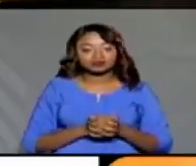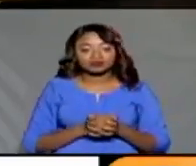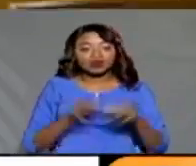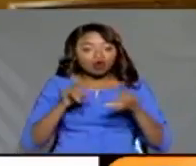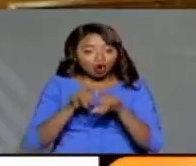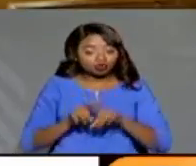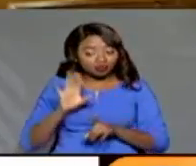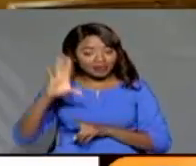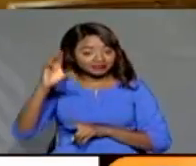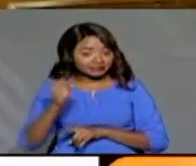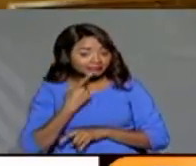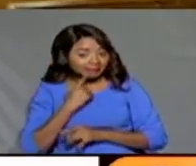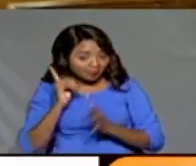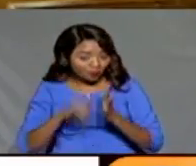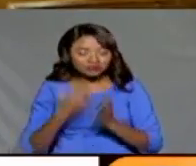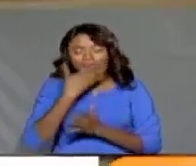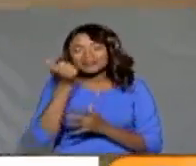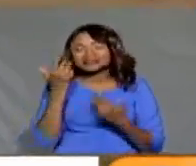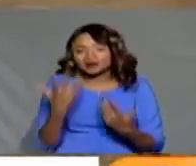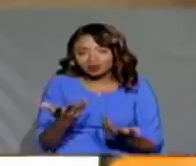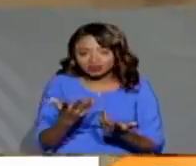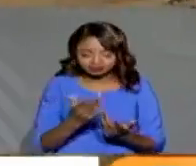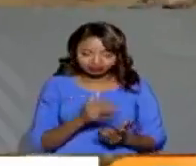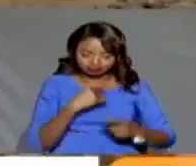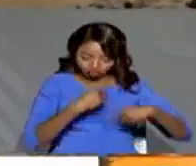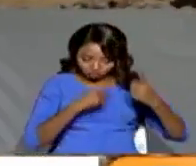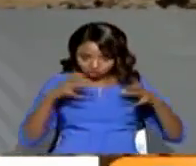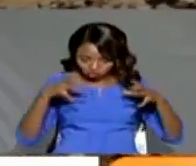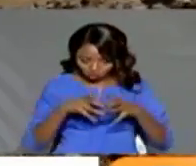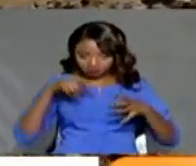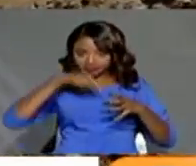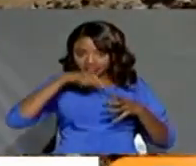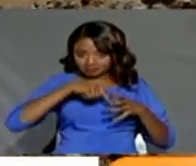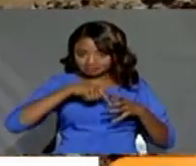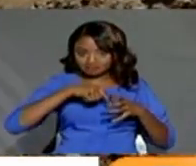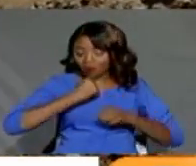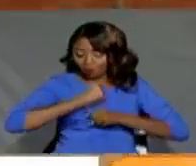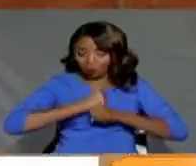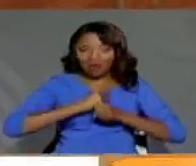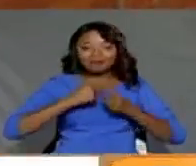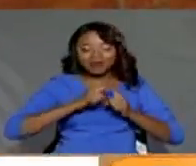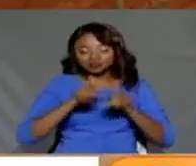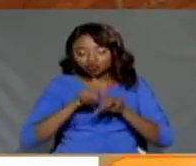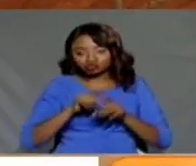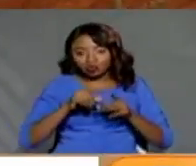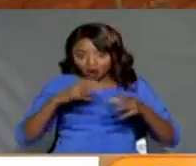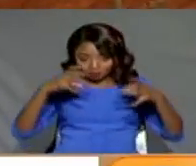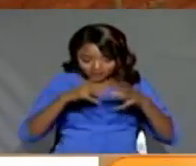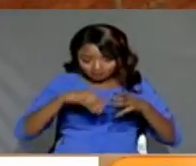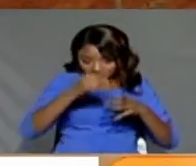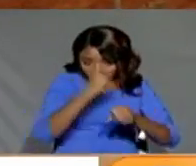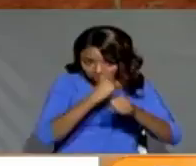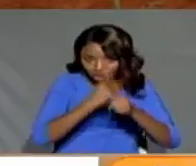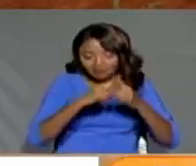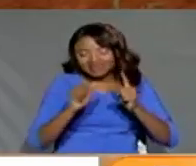said the best option was to retain CMC di Ravenna as the main contractor, but recruit subcontractors to do the work, or the